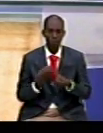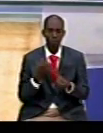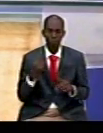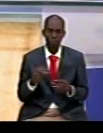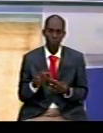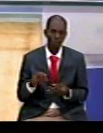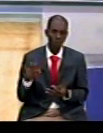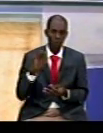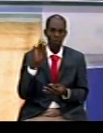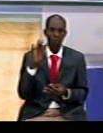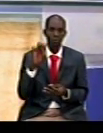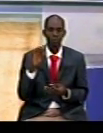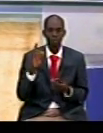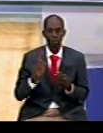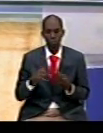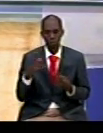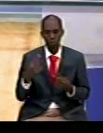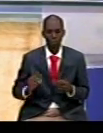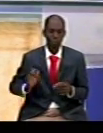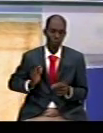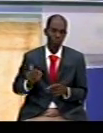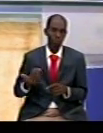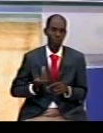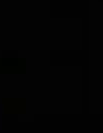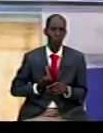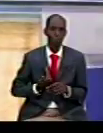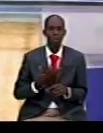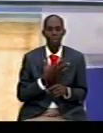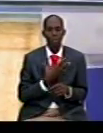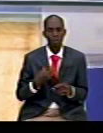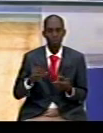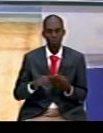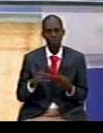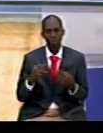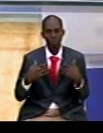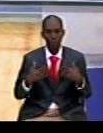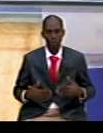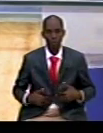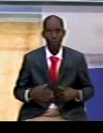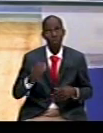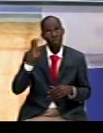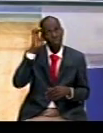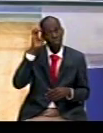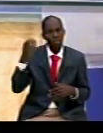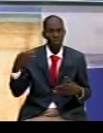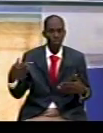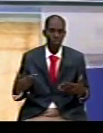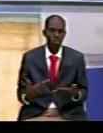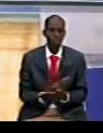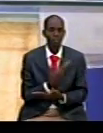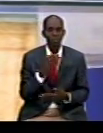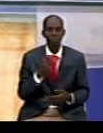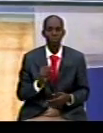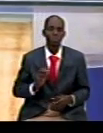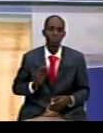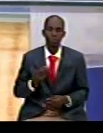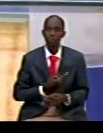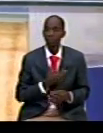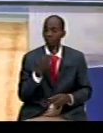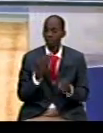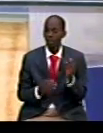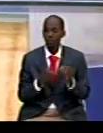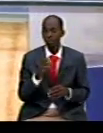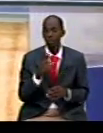spirit to the soul and to the body, he renews us. If you're